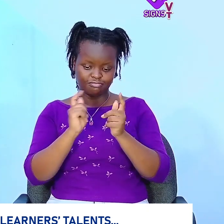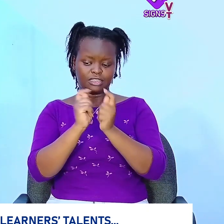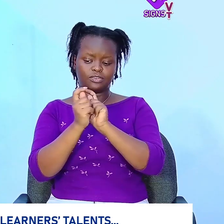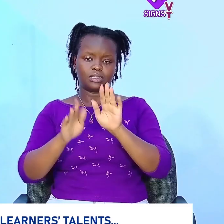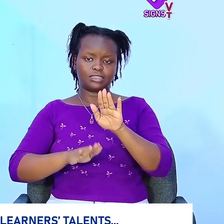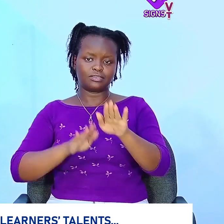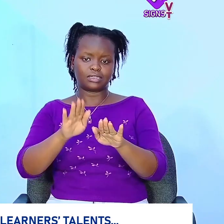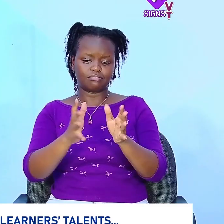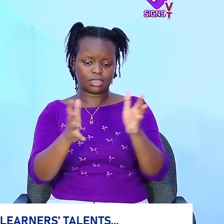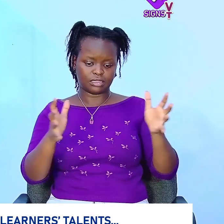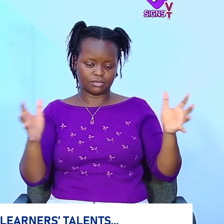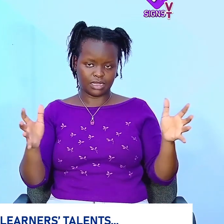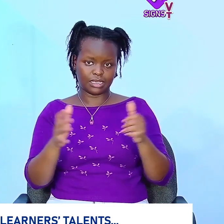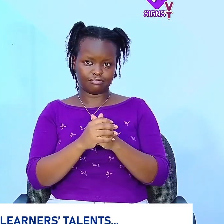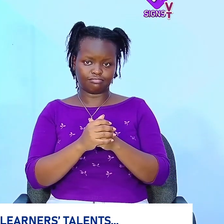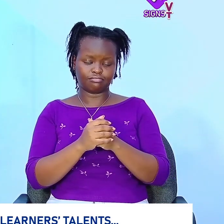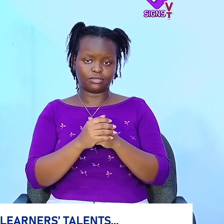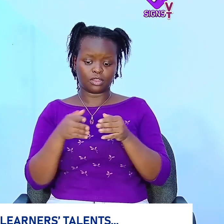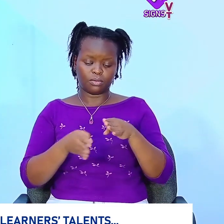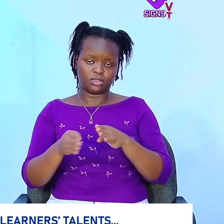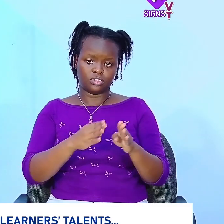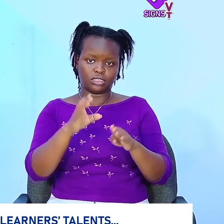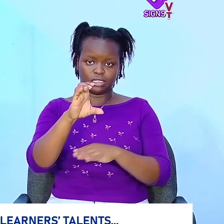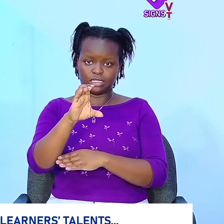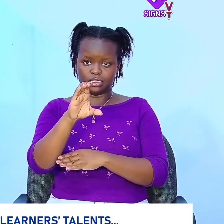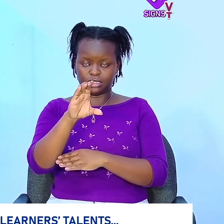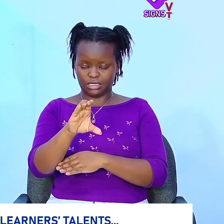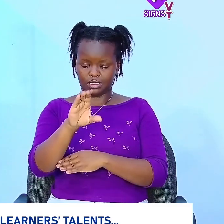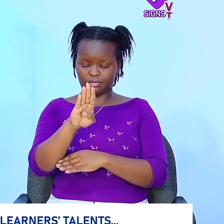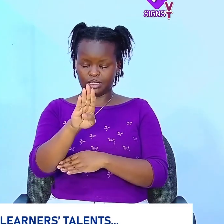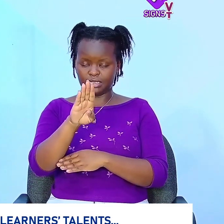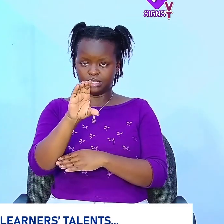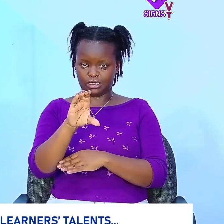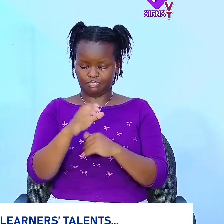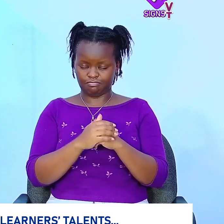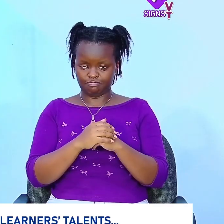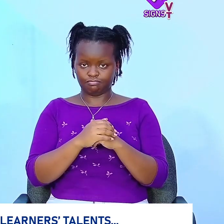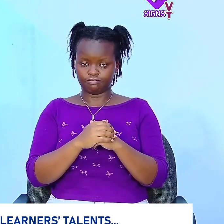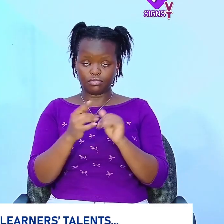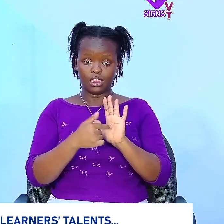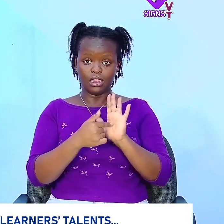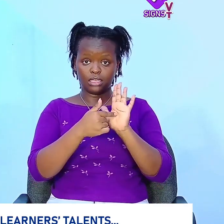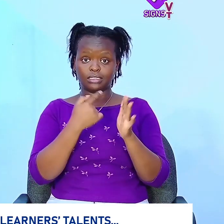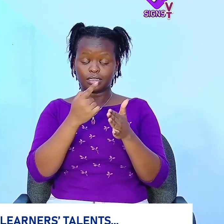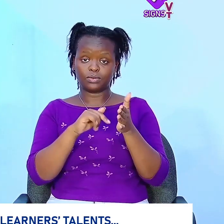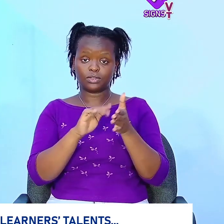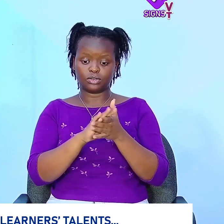opportunities under the competency-based education framework. They revealed that more